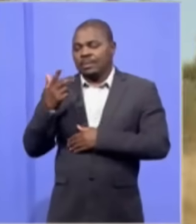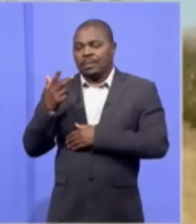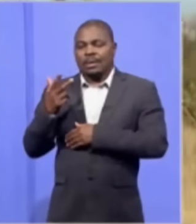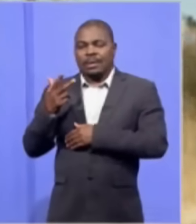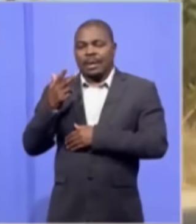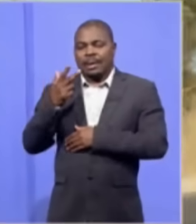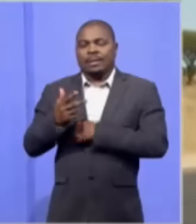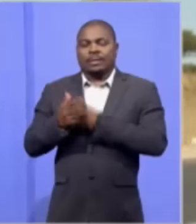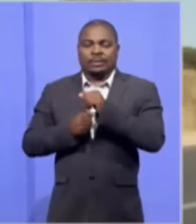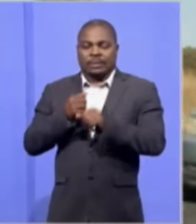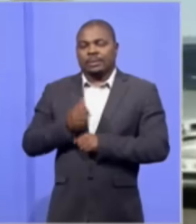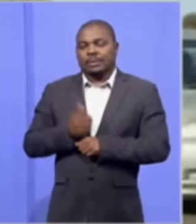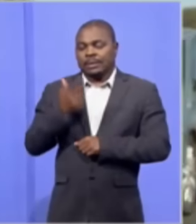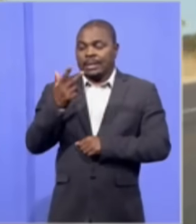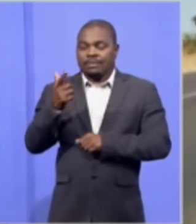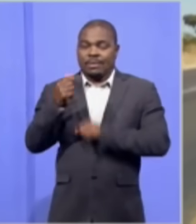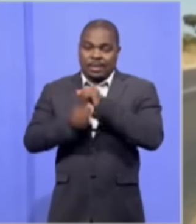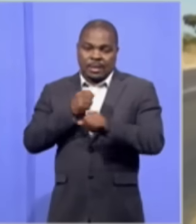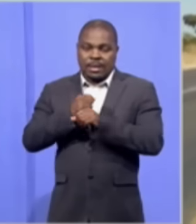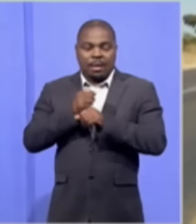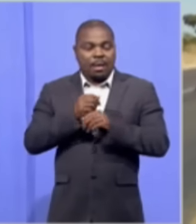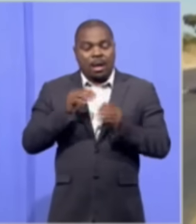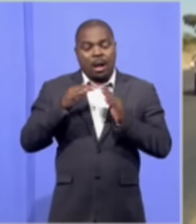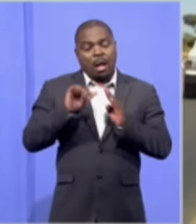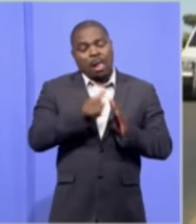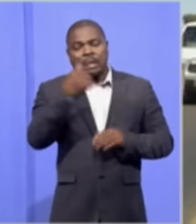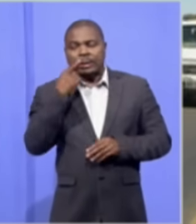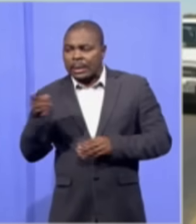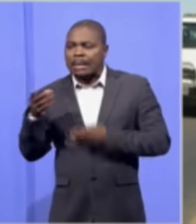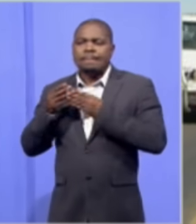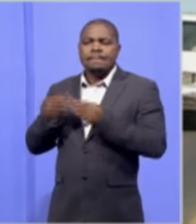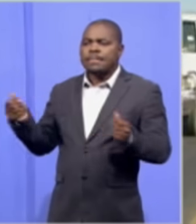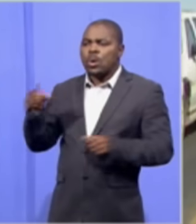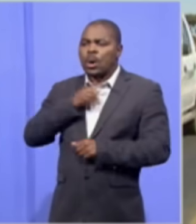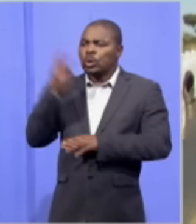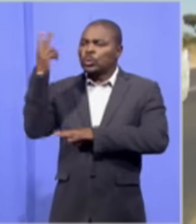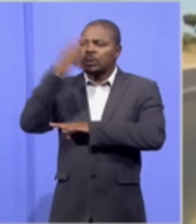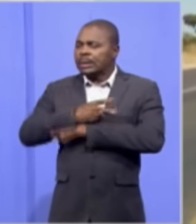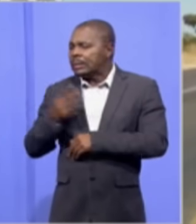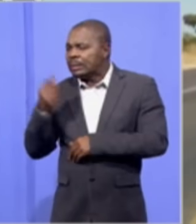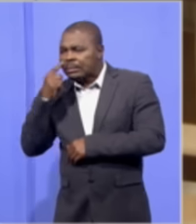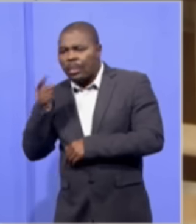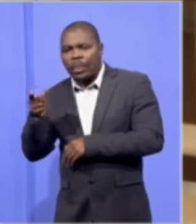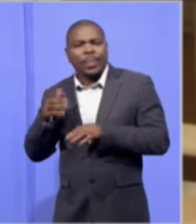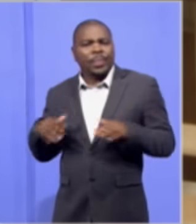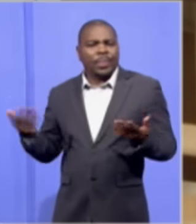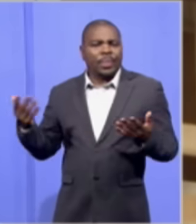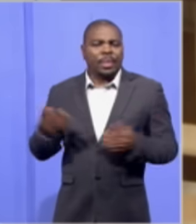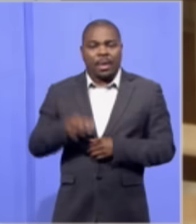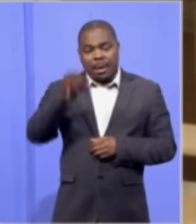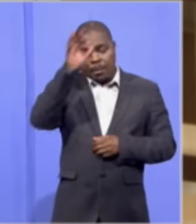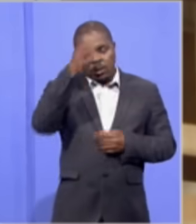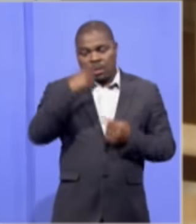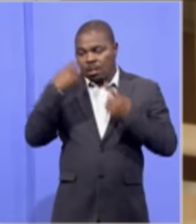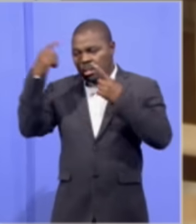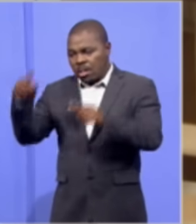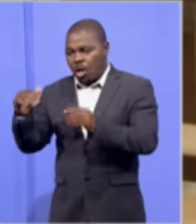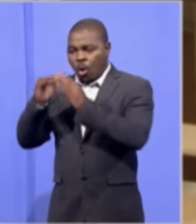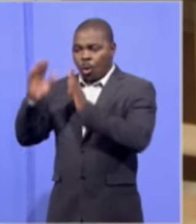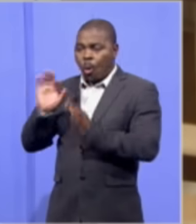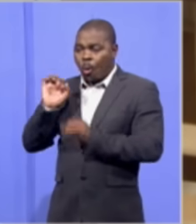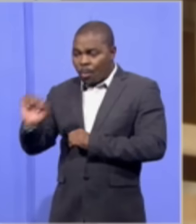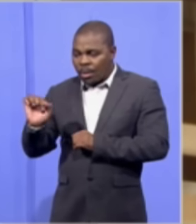gore o timetše ke moagišane yo a bego a tshwenyegile morago ga go fetša matšatši a mabedi a sa mmone ge maphodisa a fihla ka legaeng la mohu